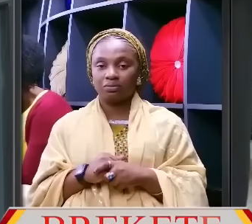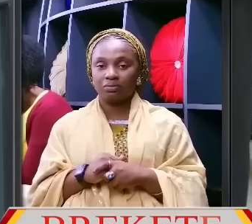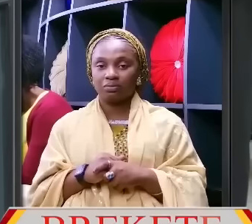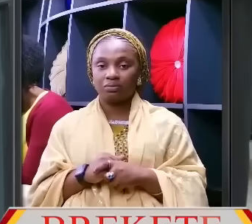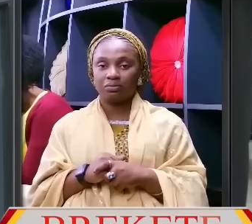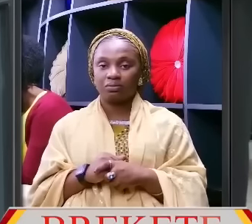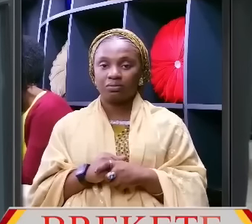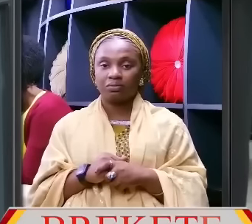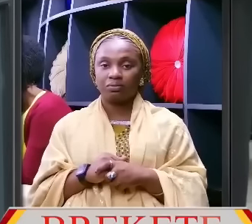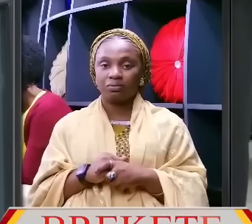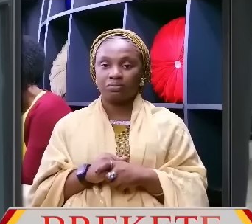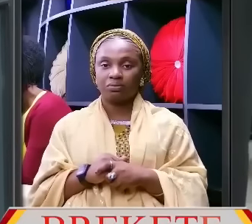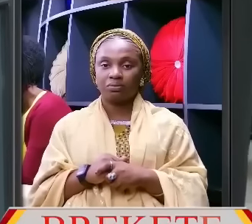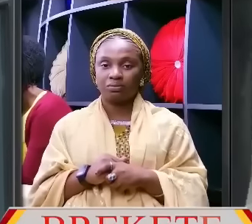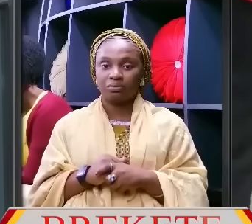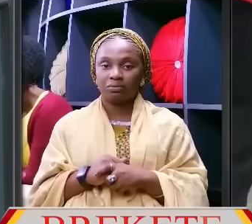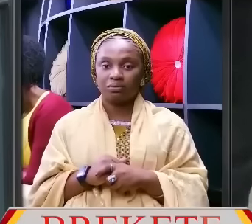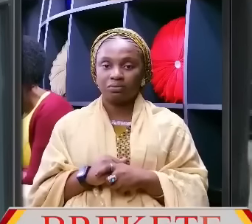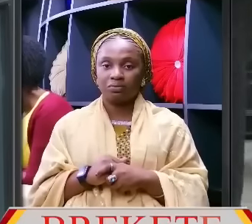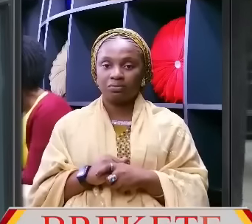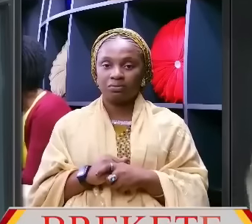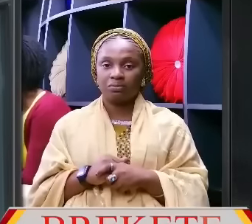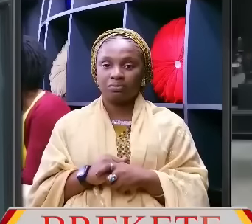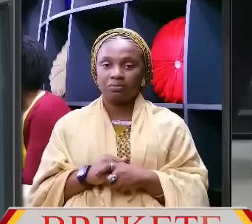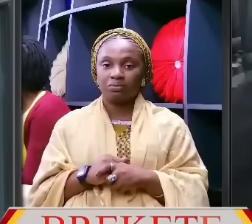you drink. Please.